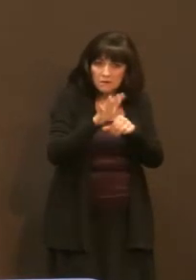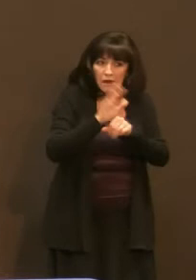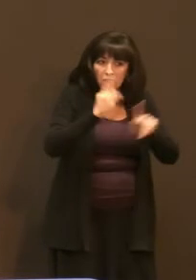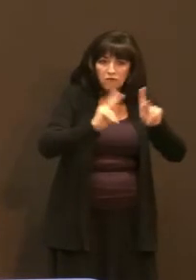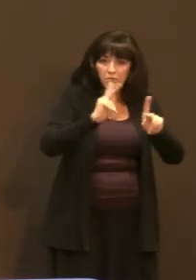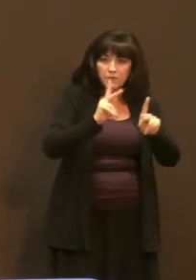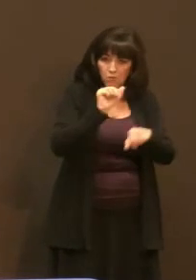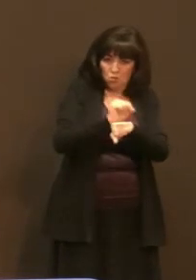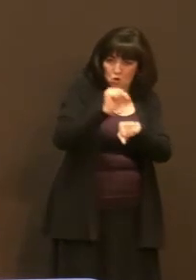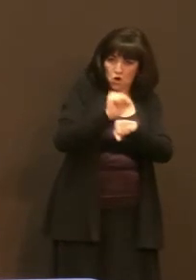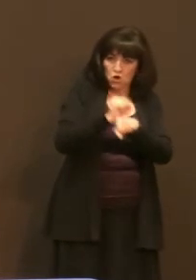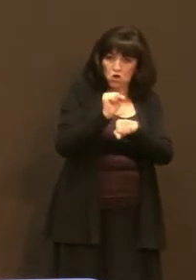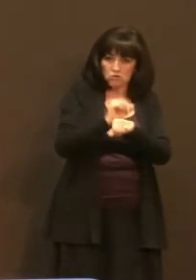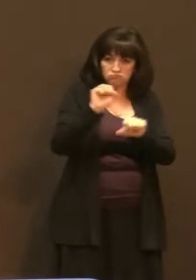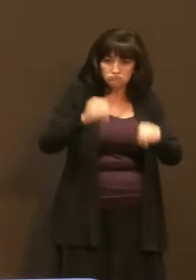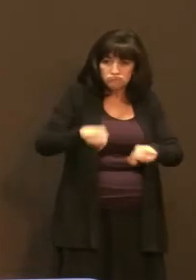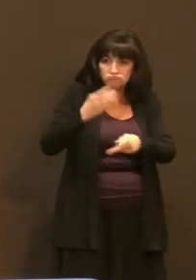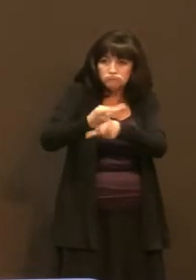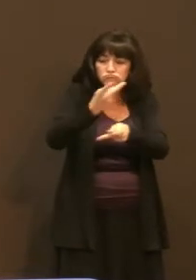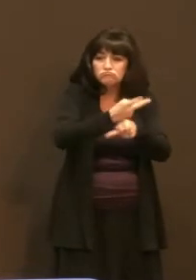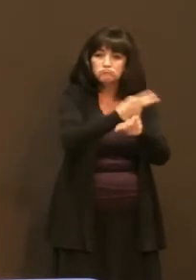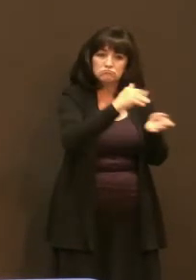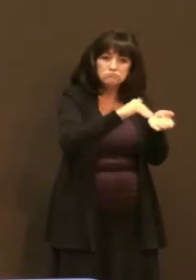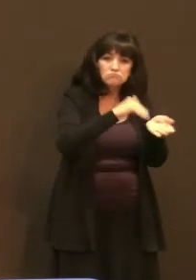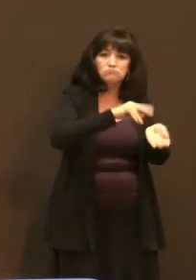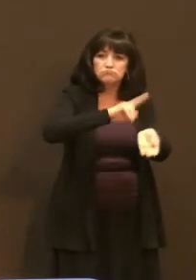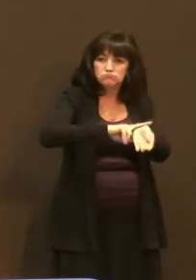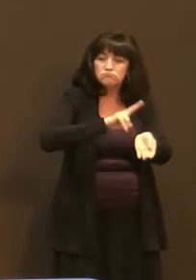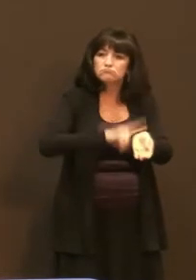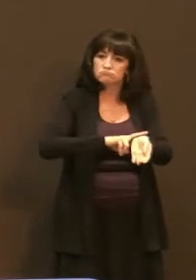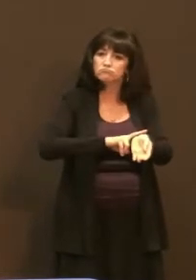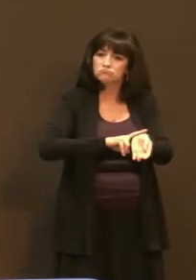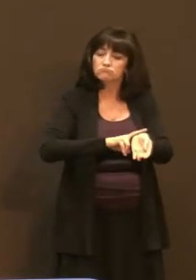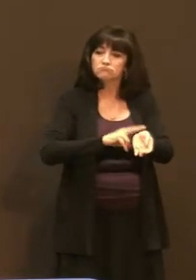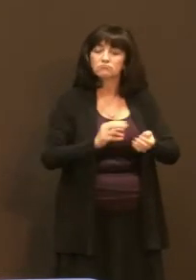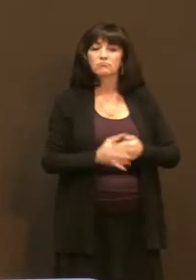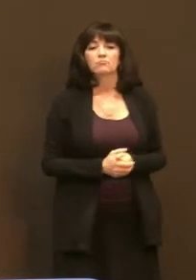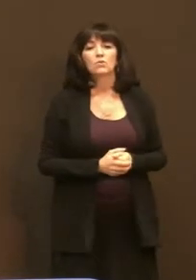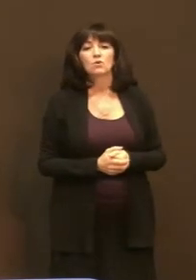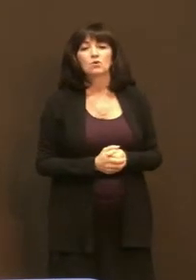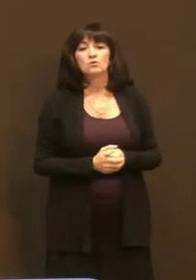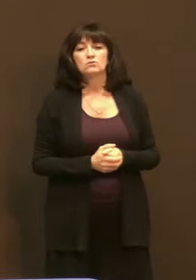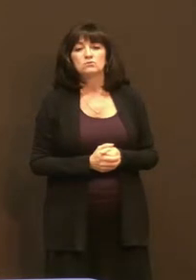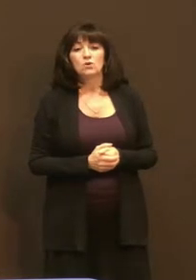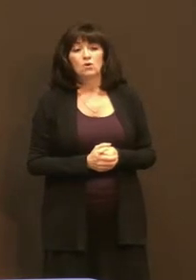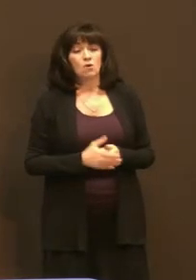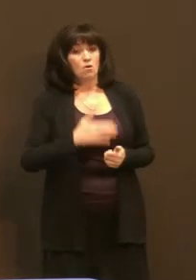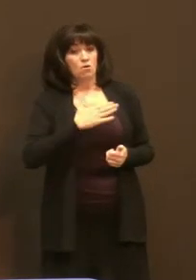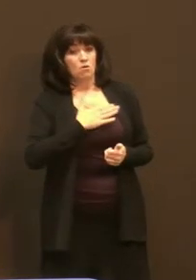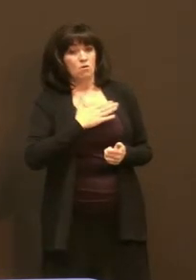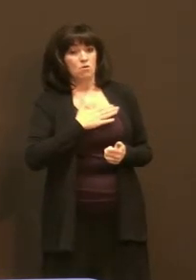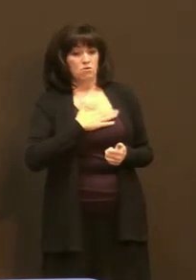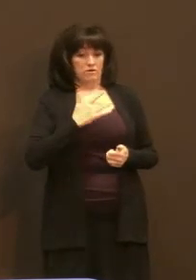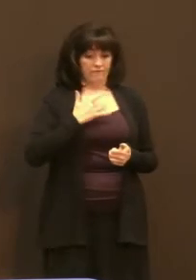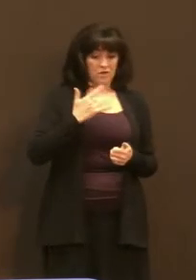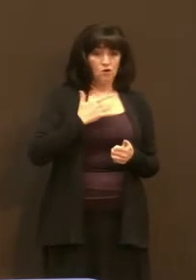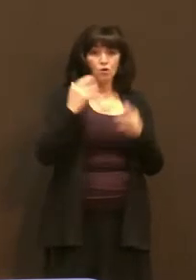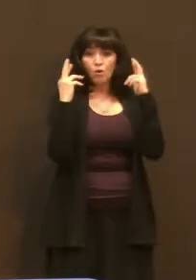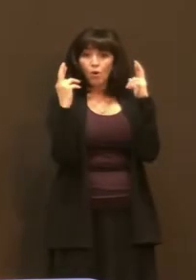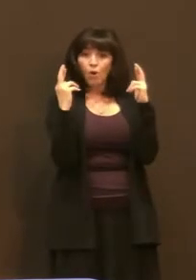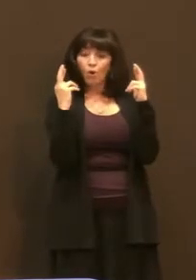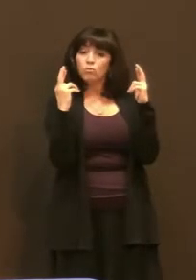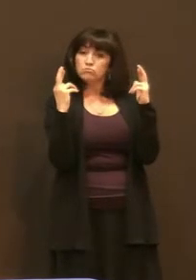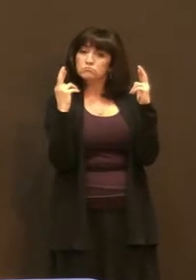get down the road and with more cases. So we're hoping that the reason for